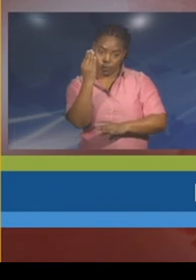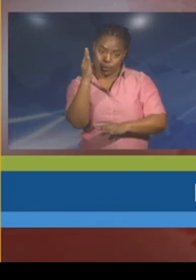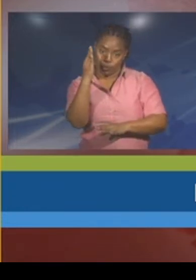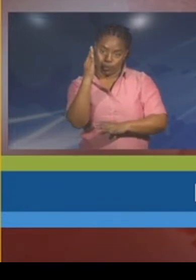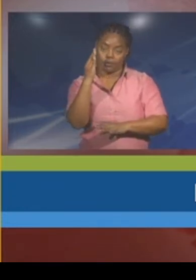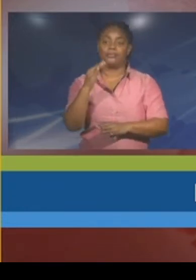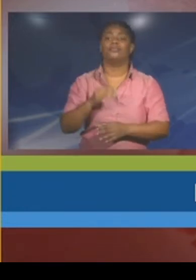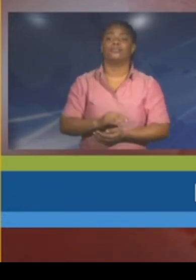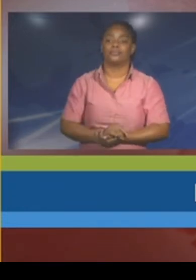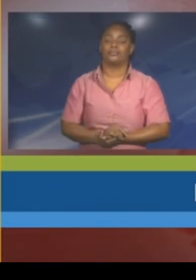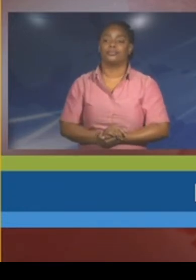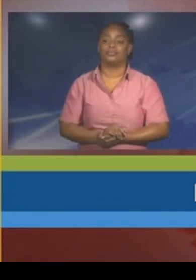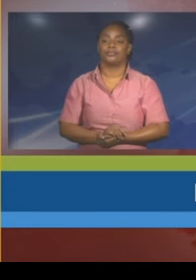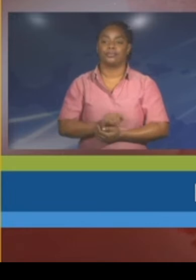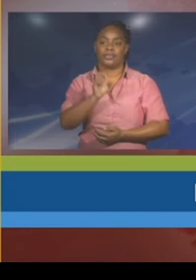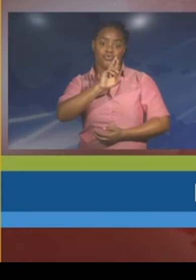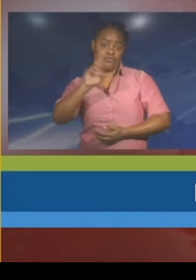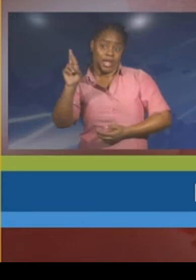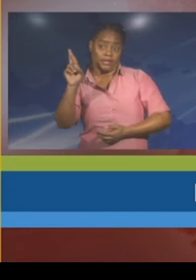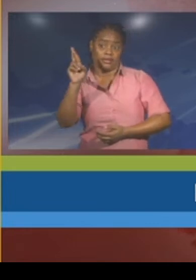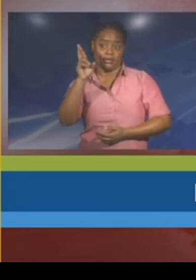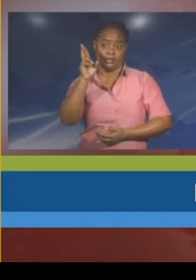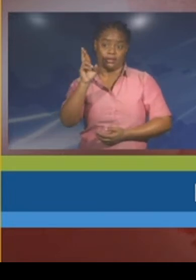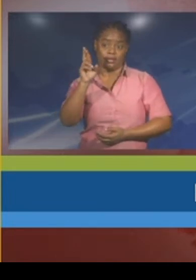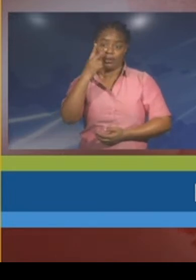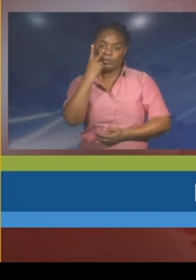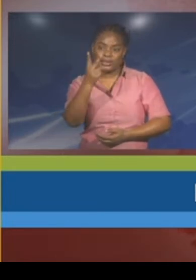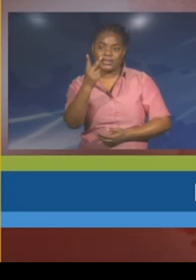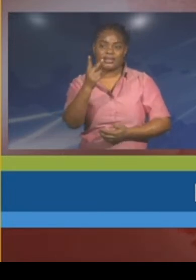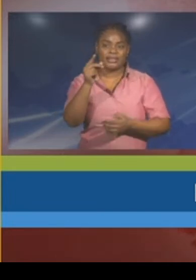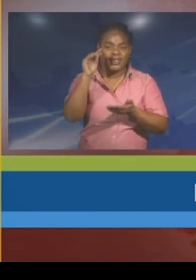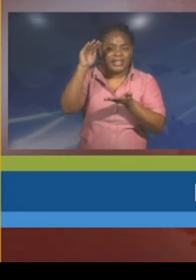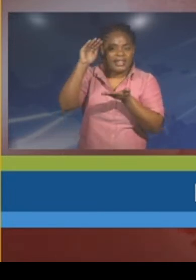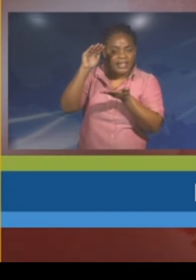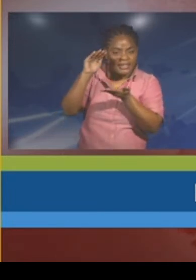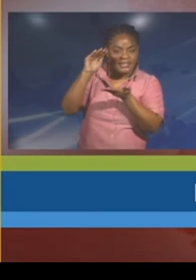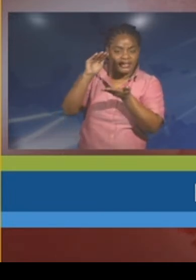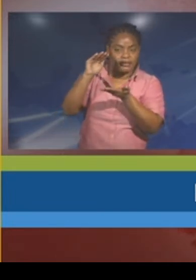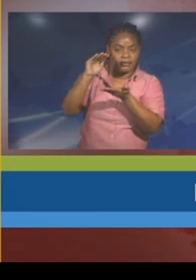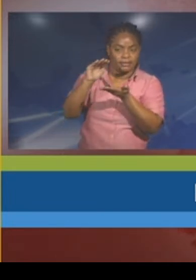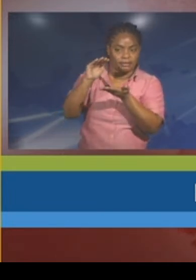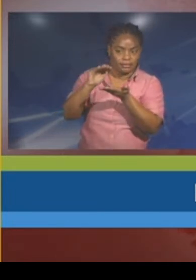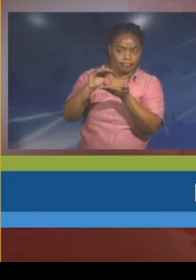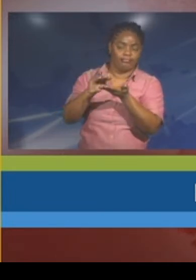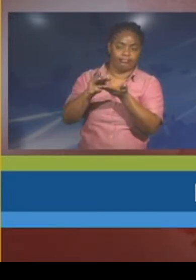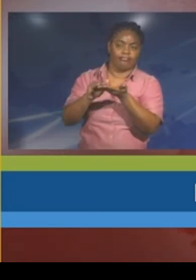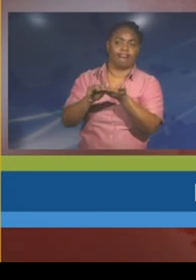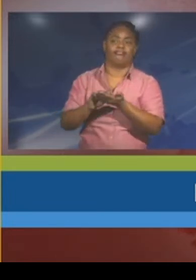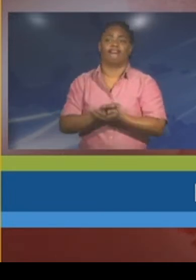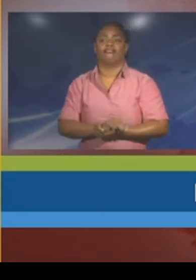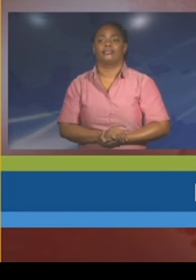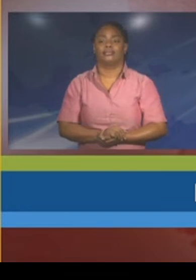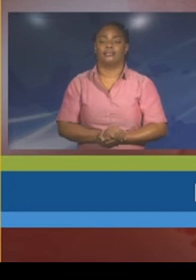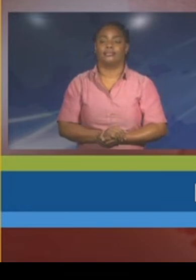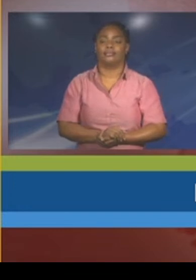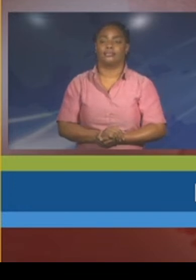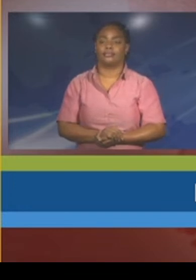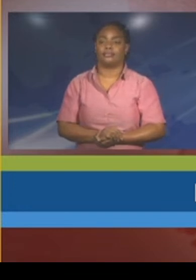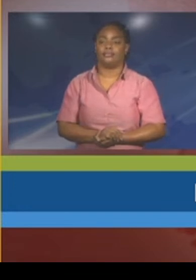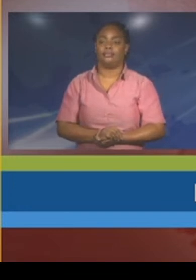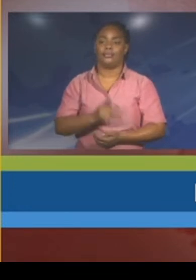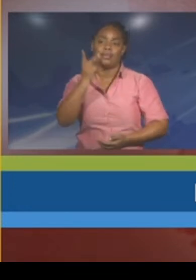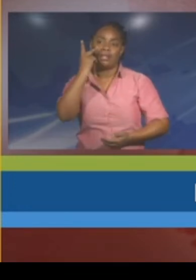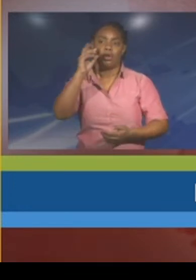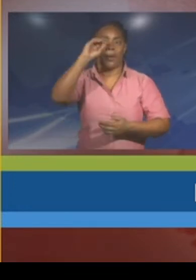bars over on the right-hand side. Those get shorter and shorter. And if we look at actual percentage changes between the last 2